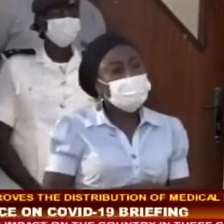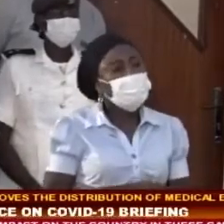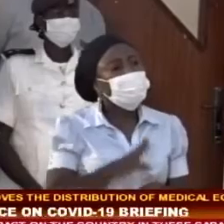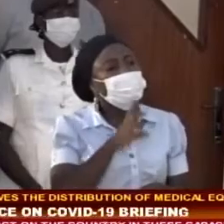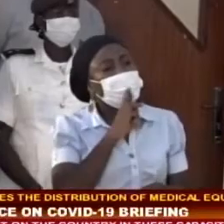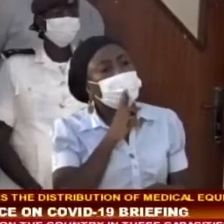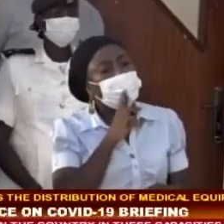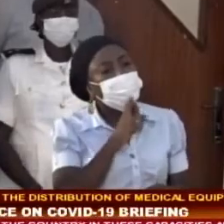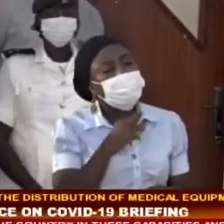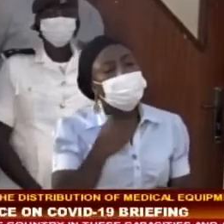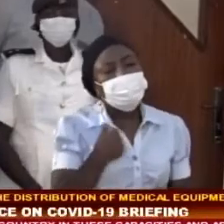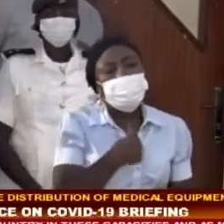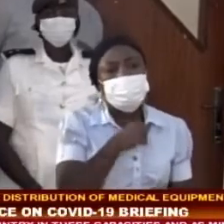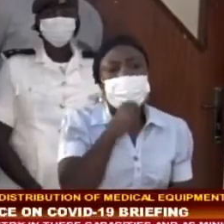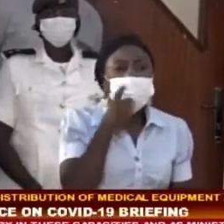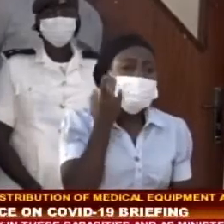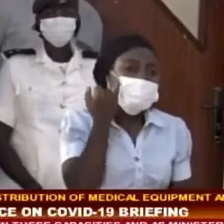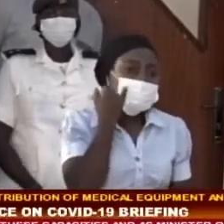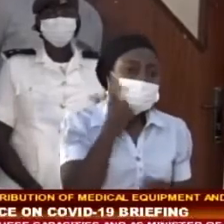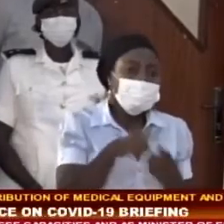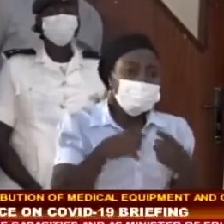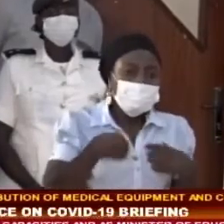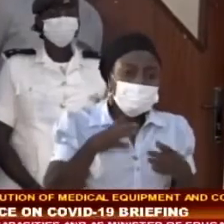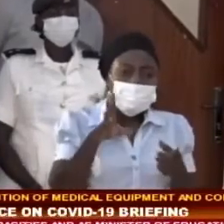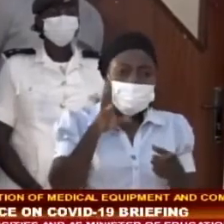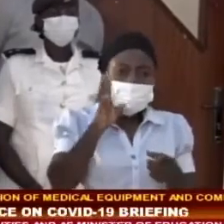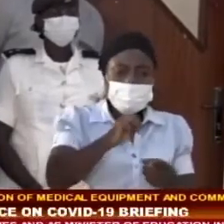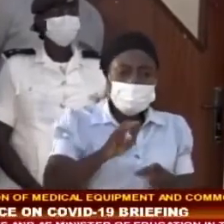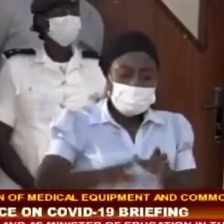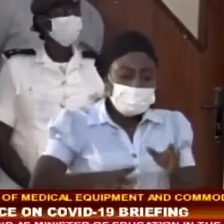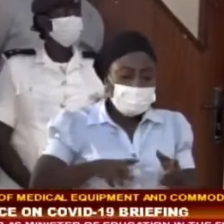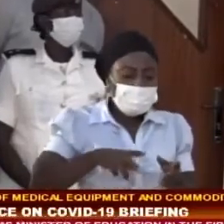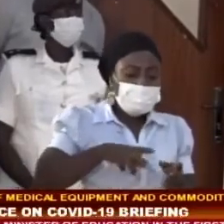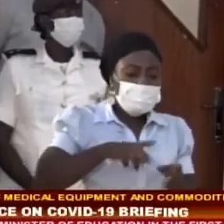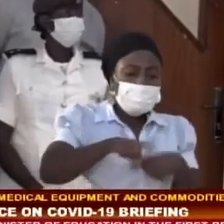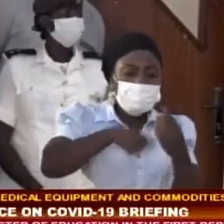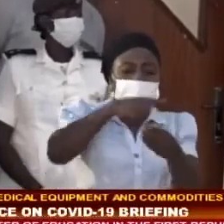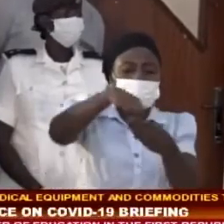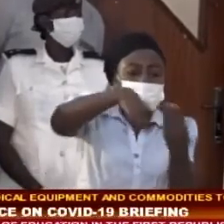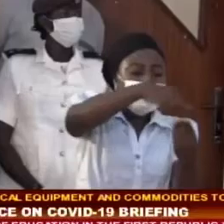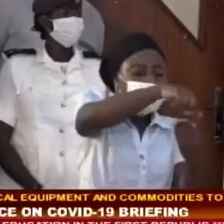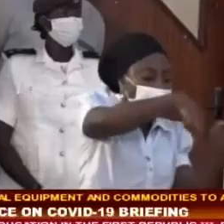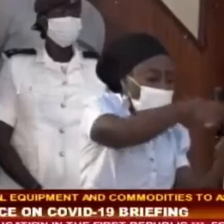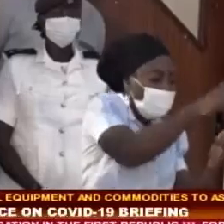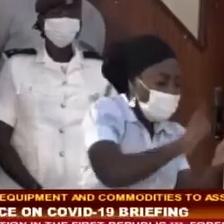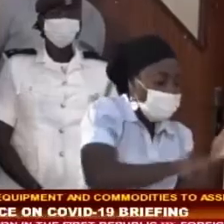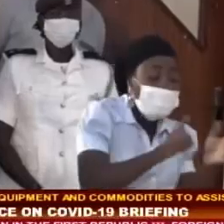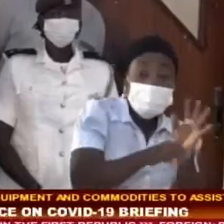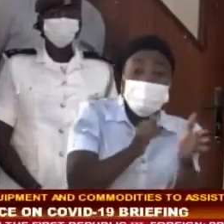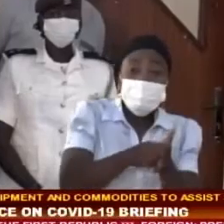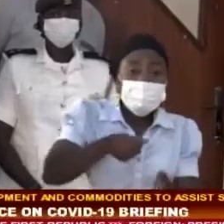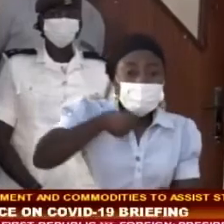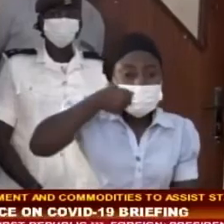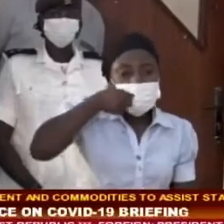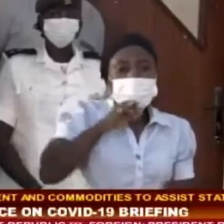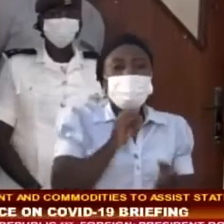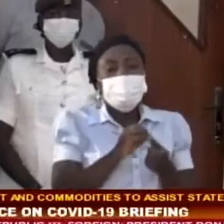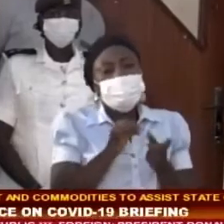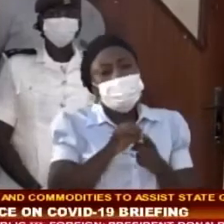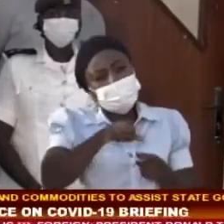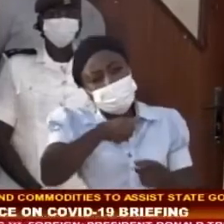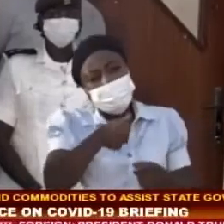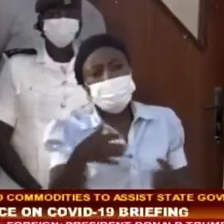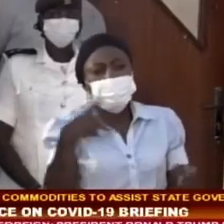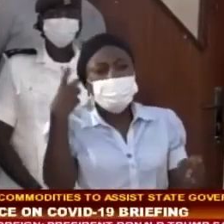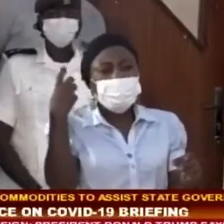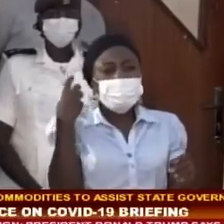supposed to have them patrolling, just like the police are doing what they are doing now? I think